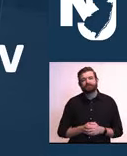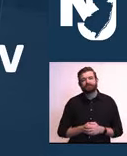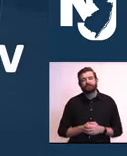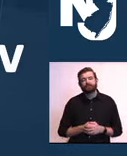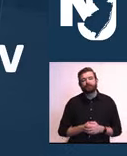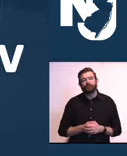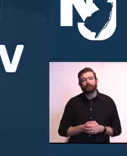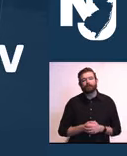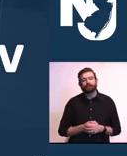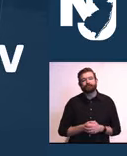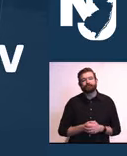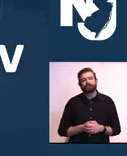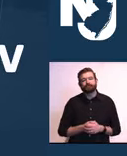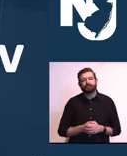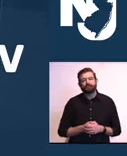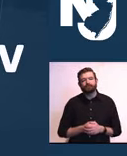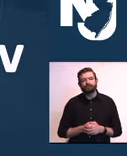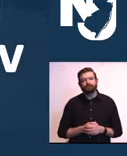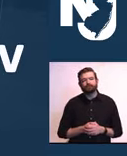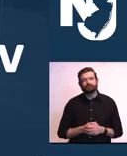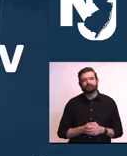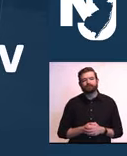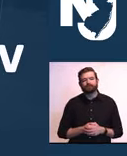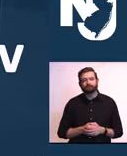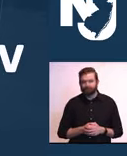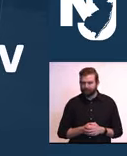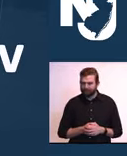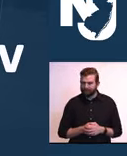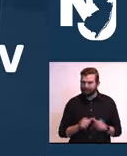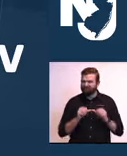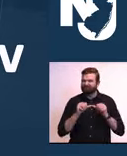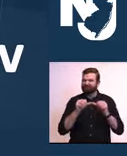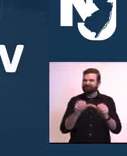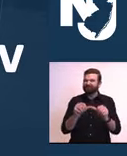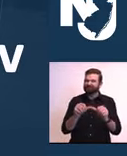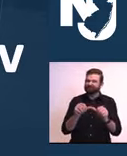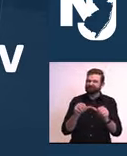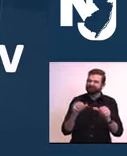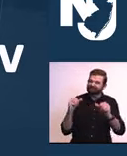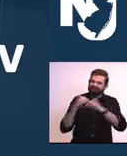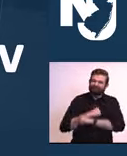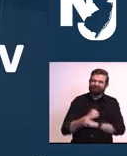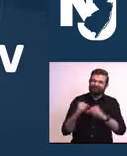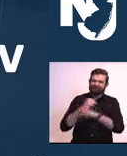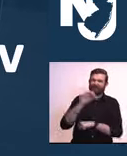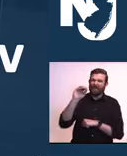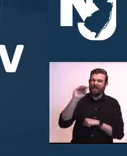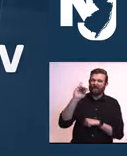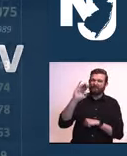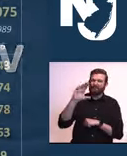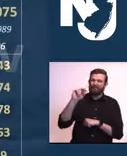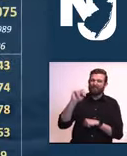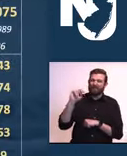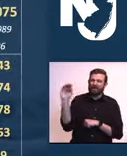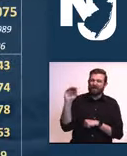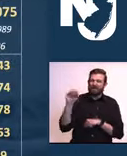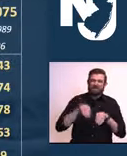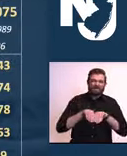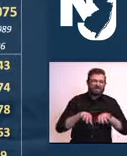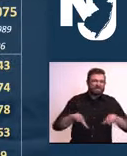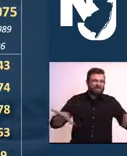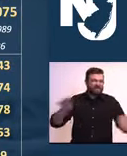thick of this latest fight against the Omicron tsunami washing across the state. With the latest numbers from